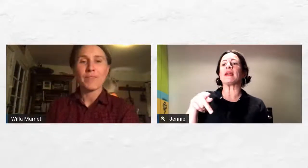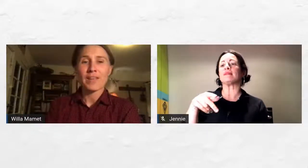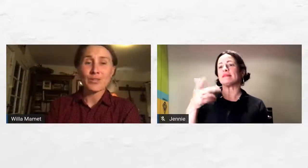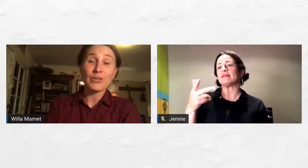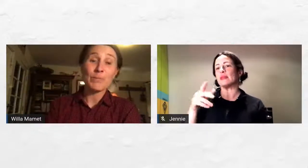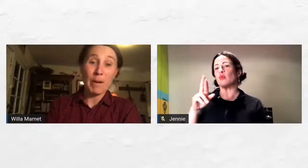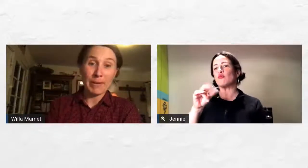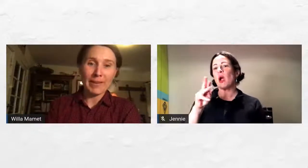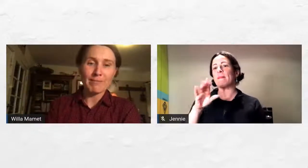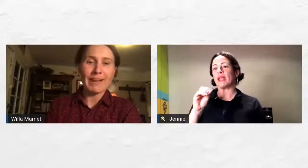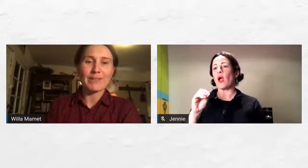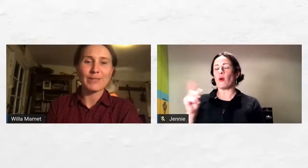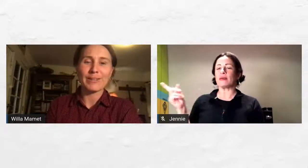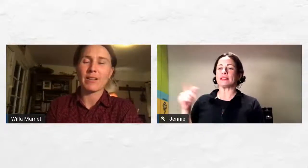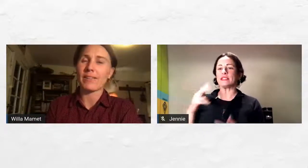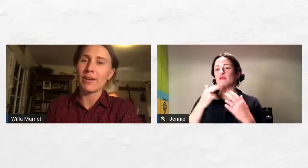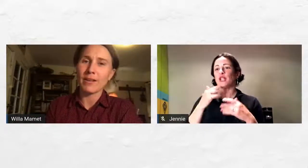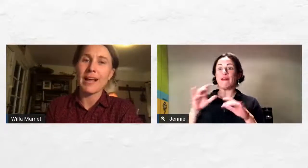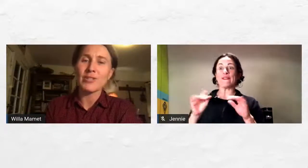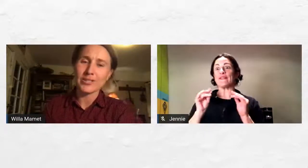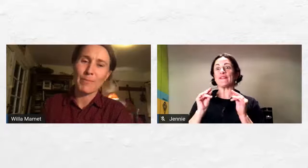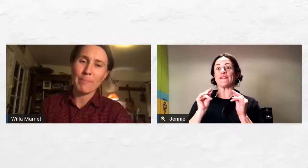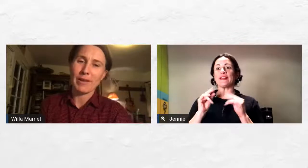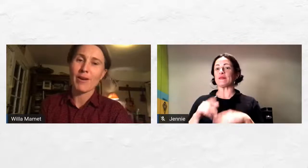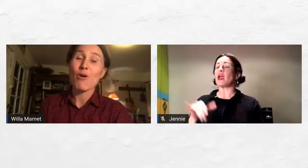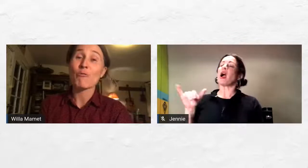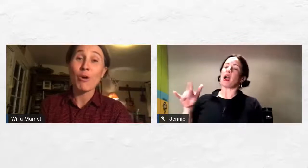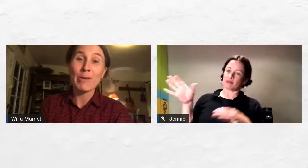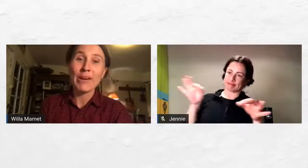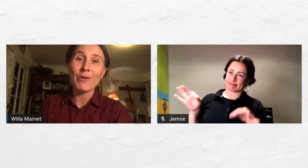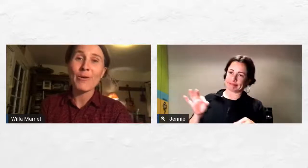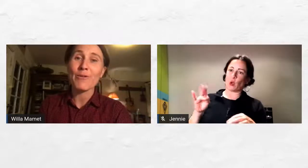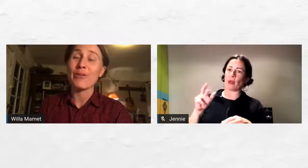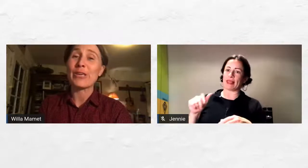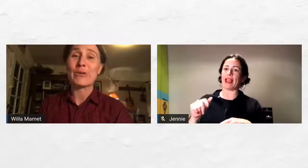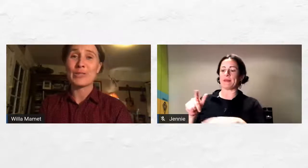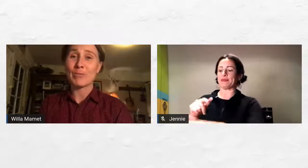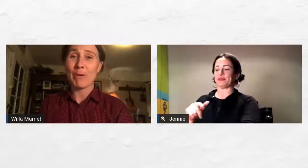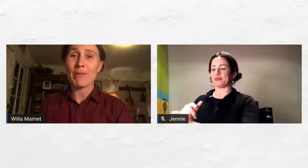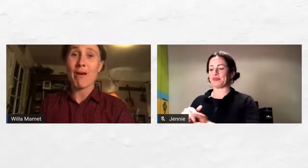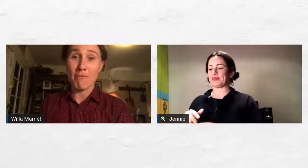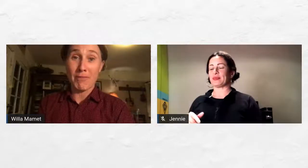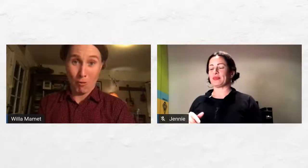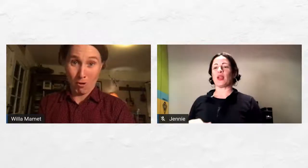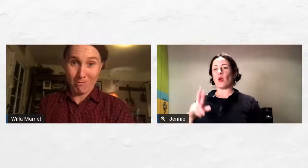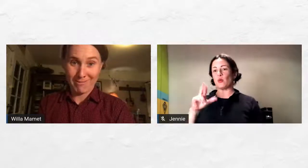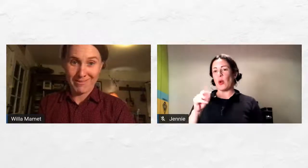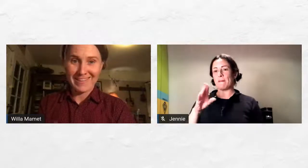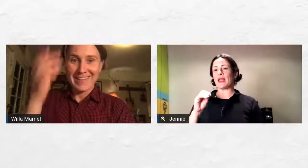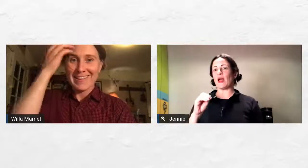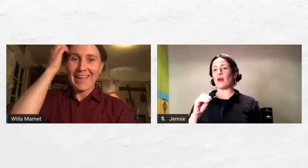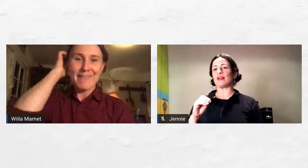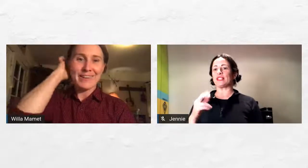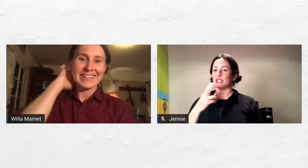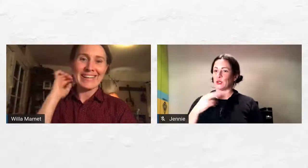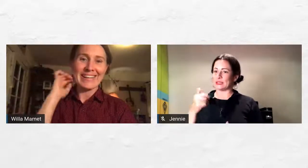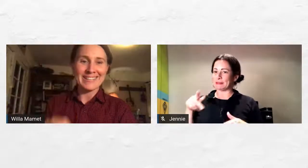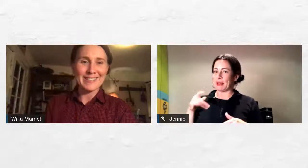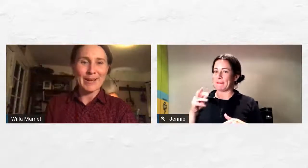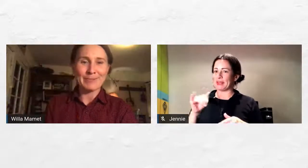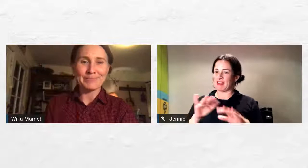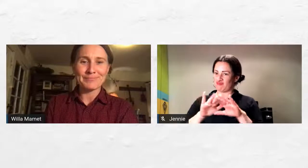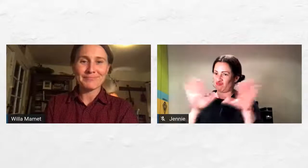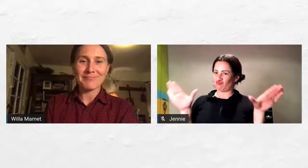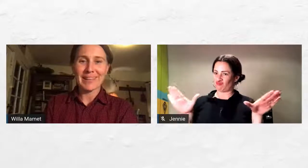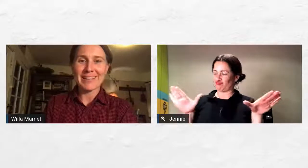oh, so there's a puppy, right? There's not just a puppy. Romeo, the cutest puppy of the earth, evidently